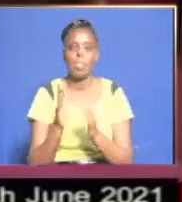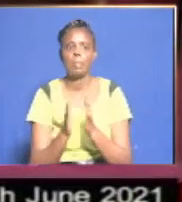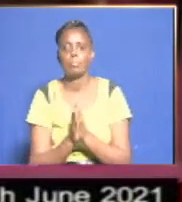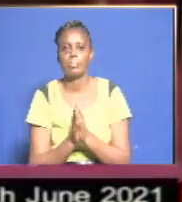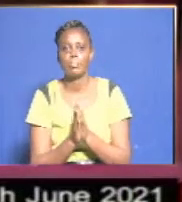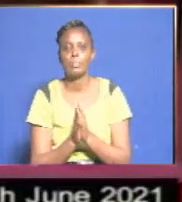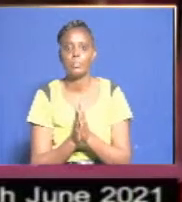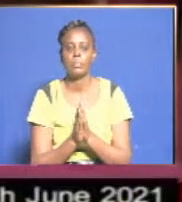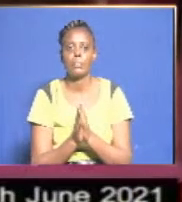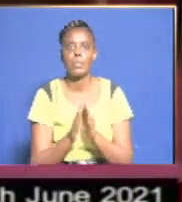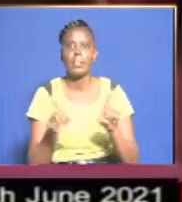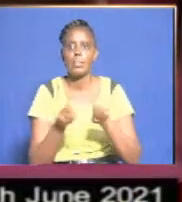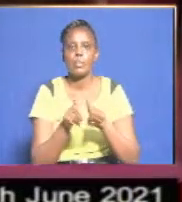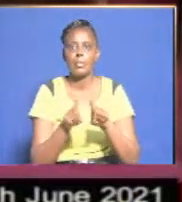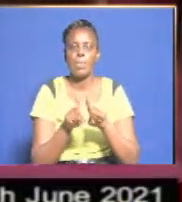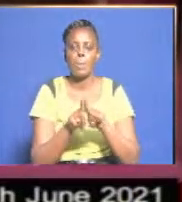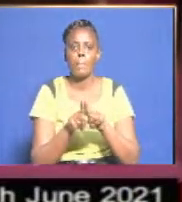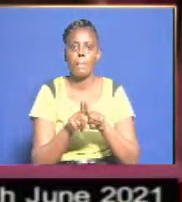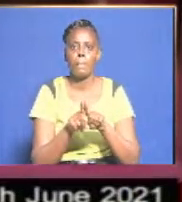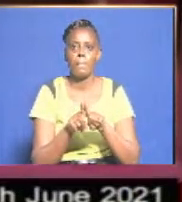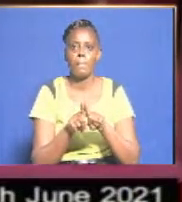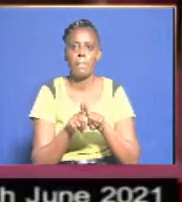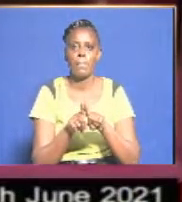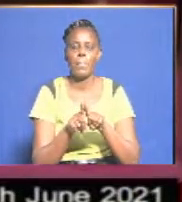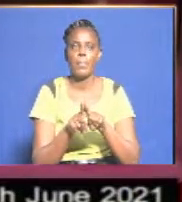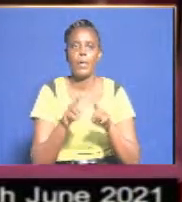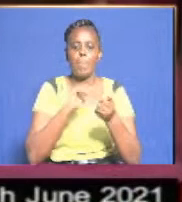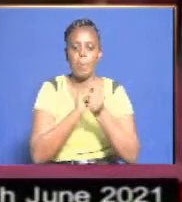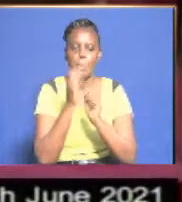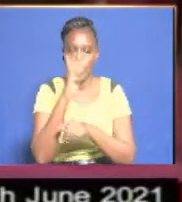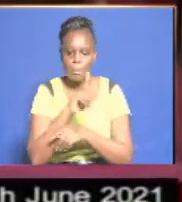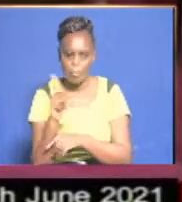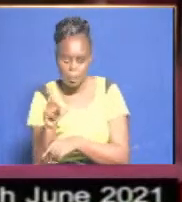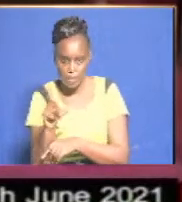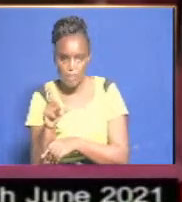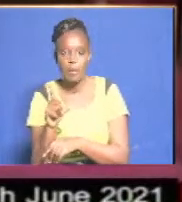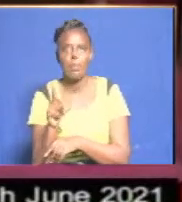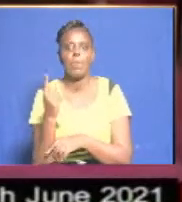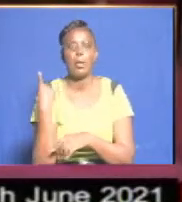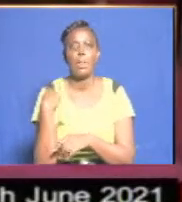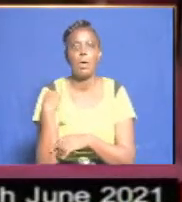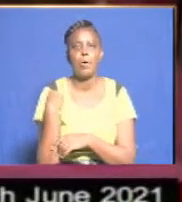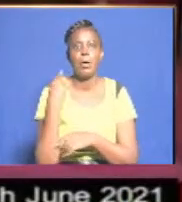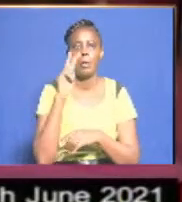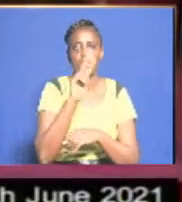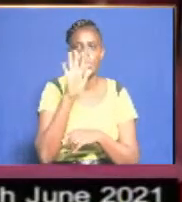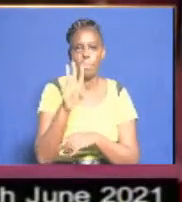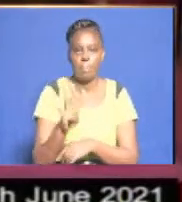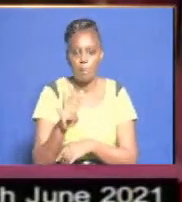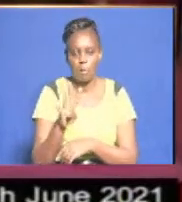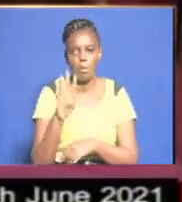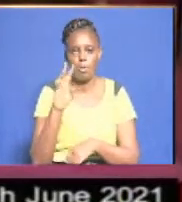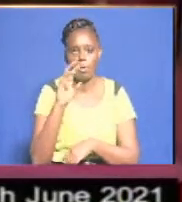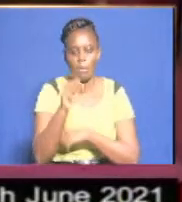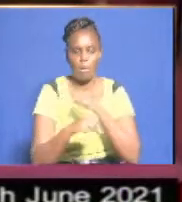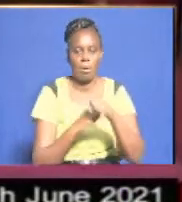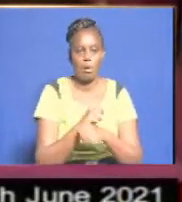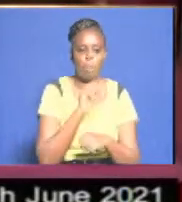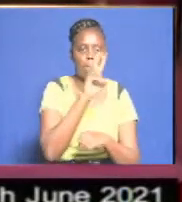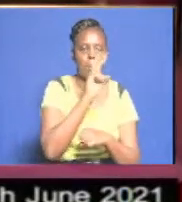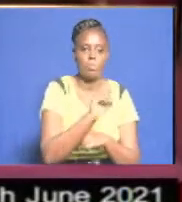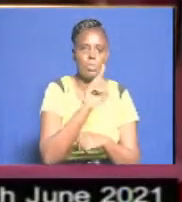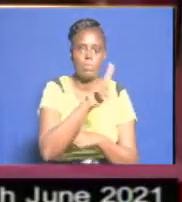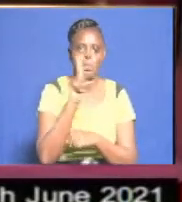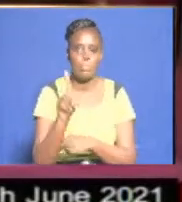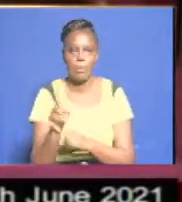2021. The Perpetuities and Accumulations Amendment Bill, National Assembly Bill number 24 of 2021.